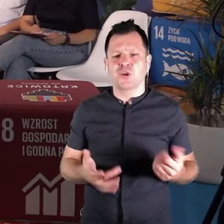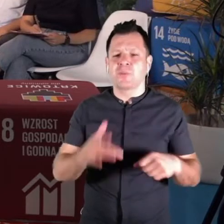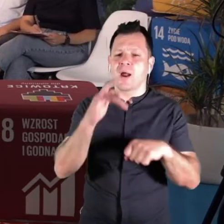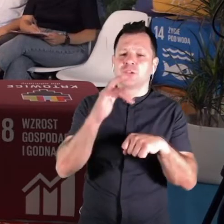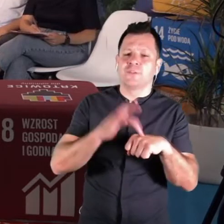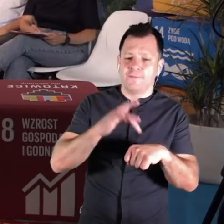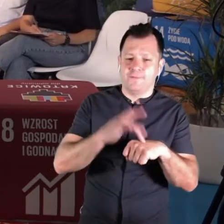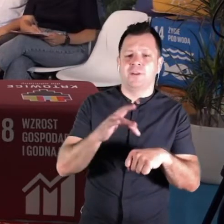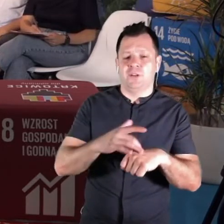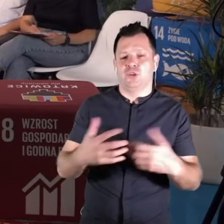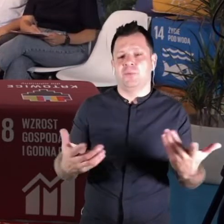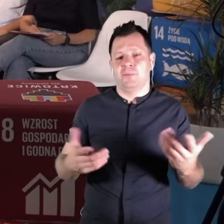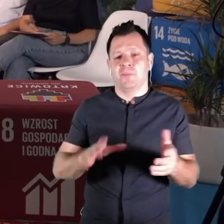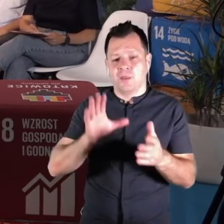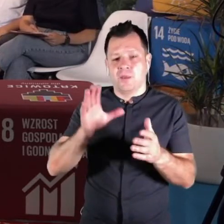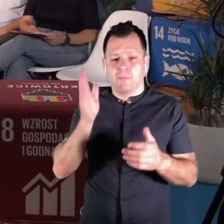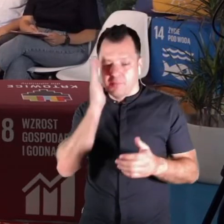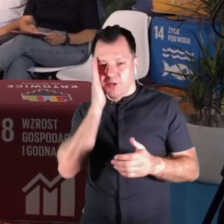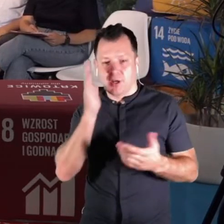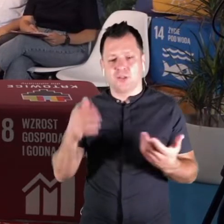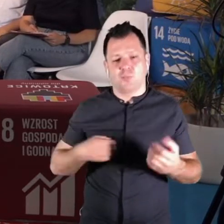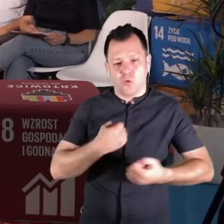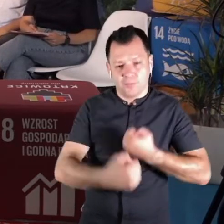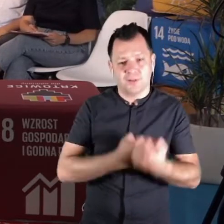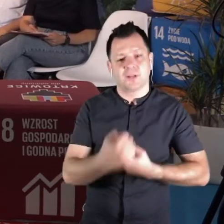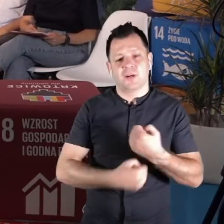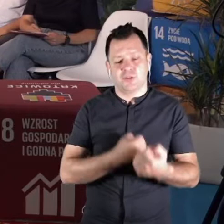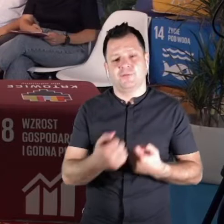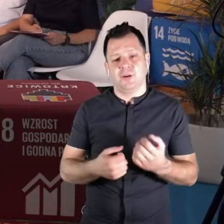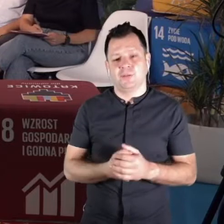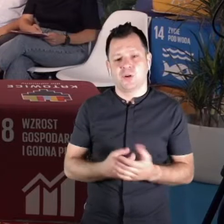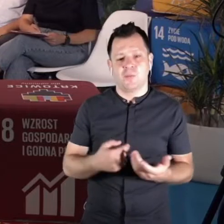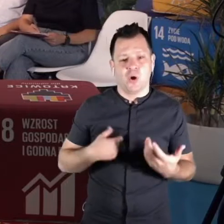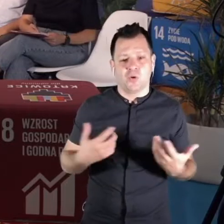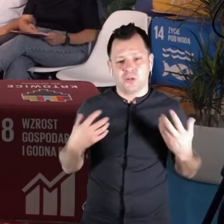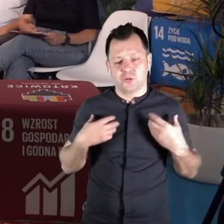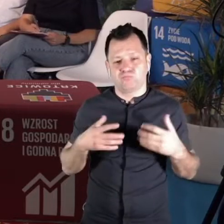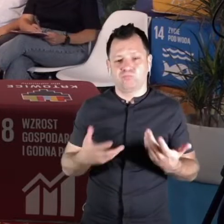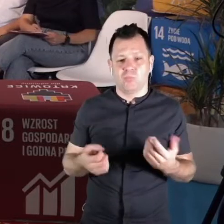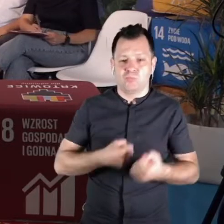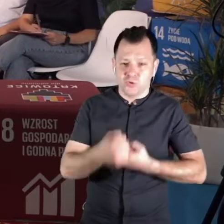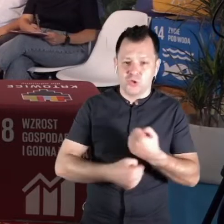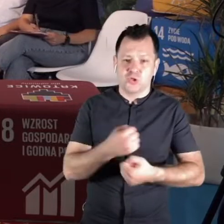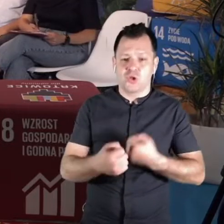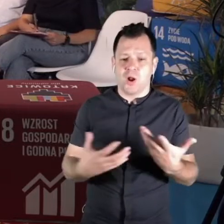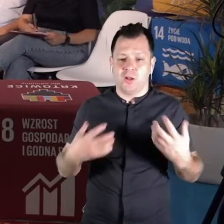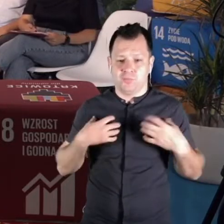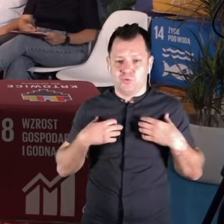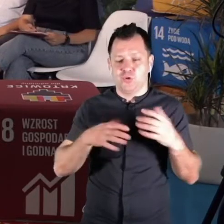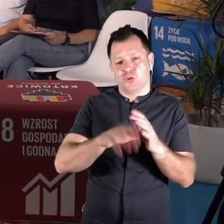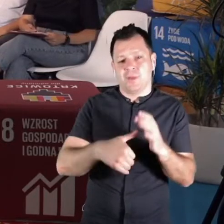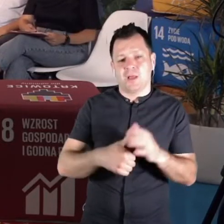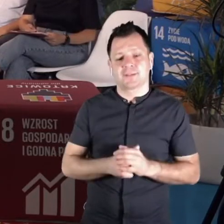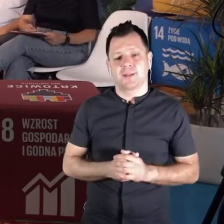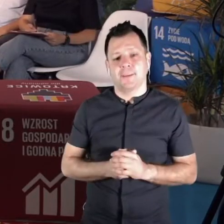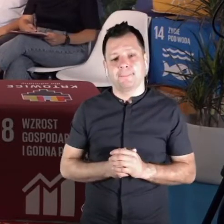of the tools that they can really use to participate in the city. So we decided that we use design